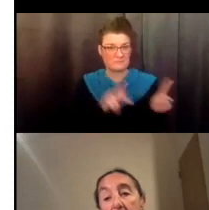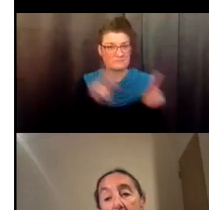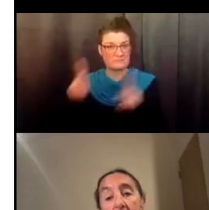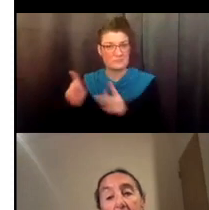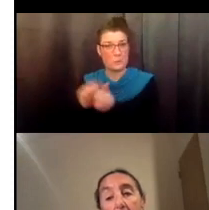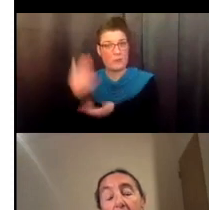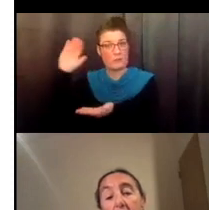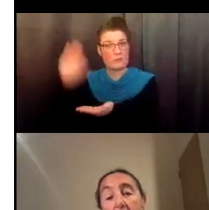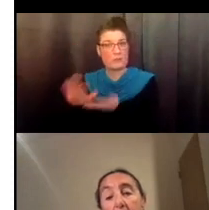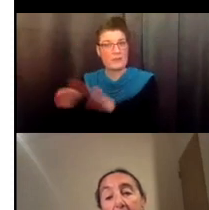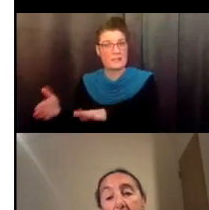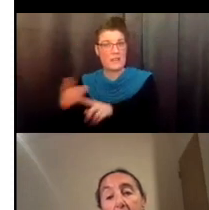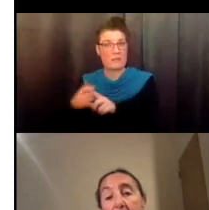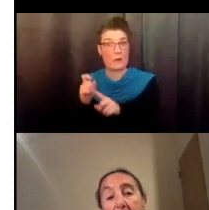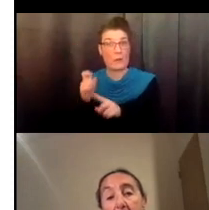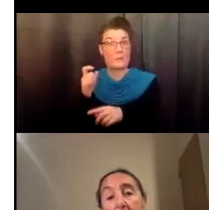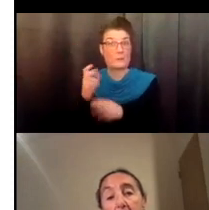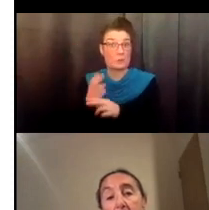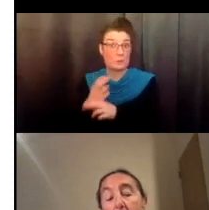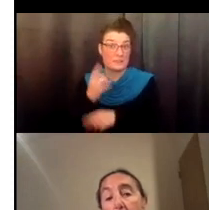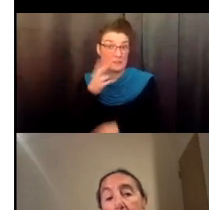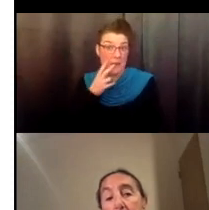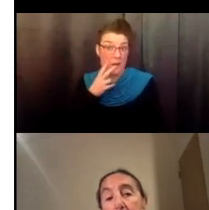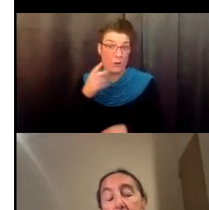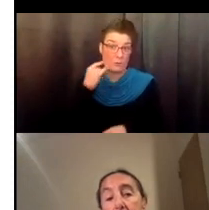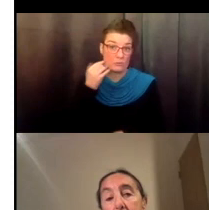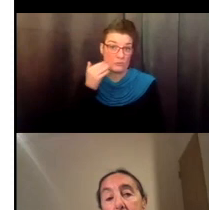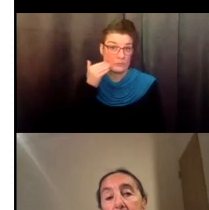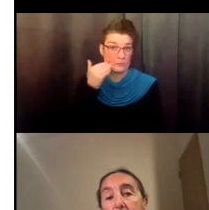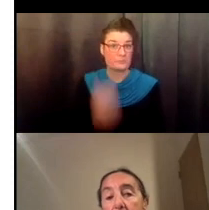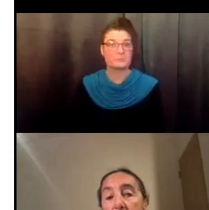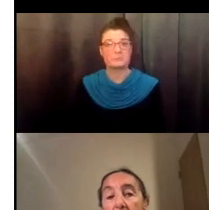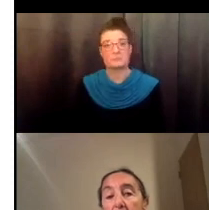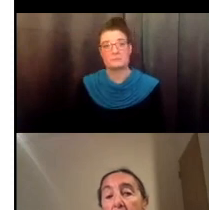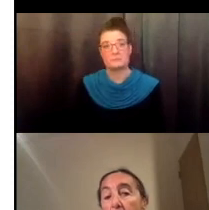reducing deaths from the use of tobacco. Next.